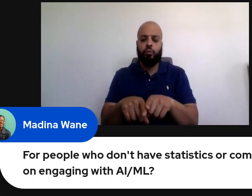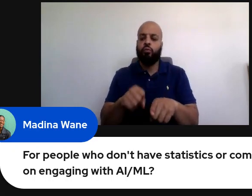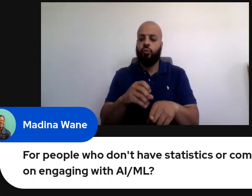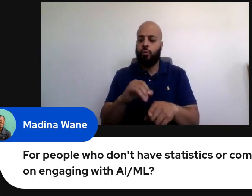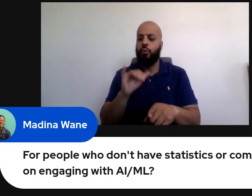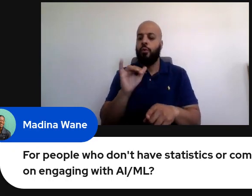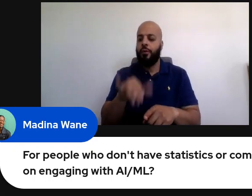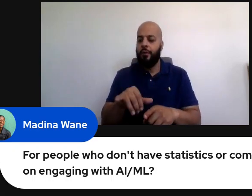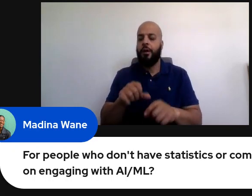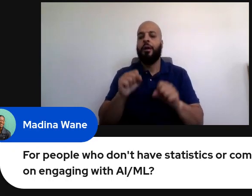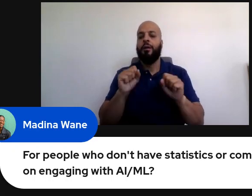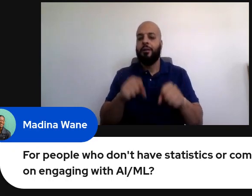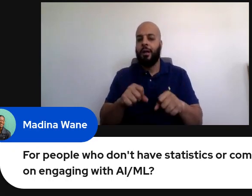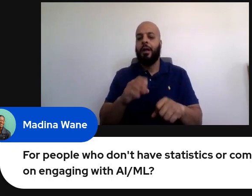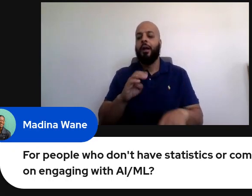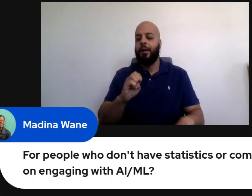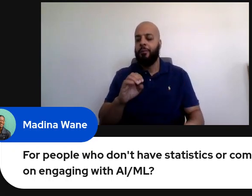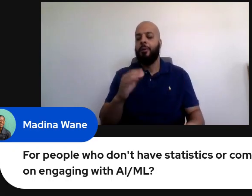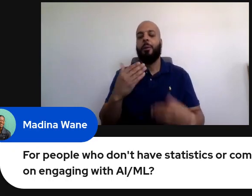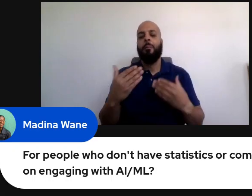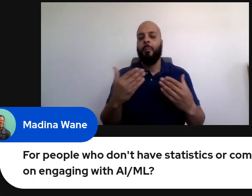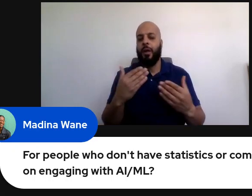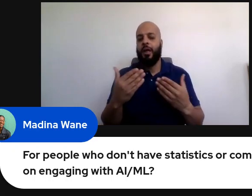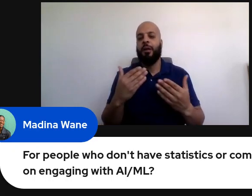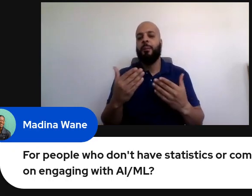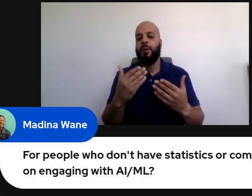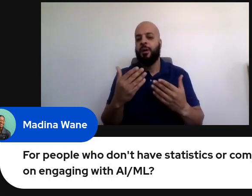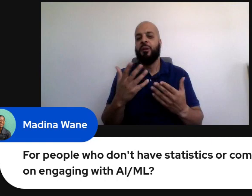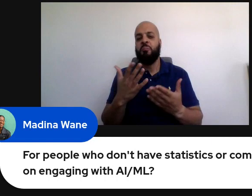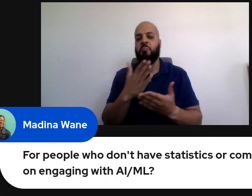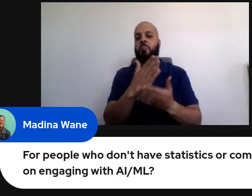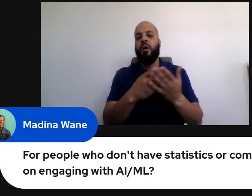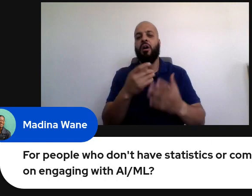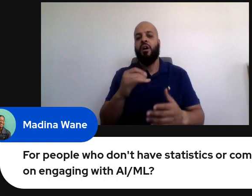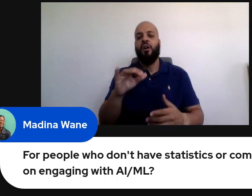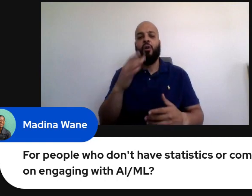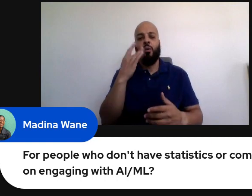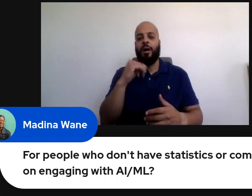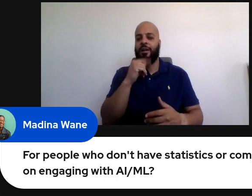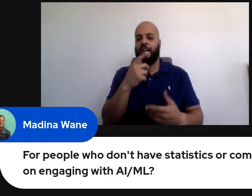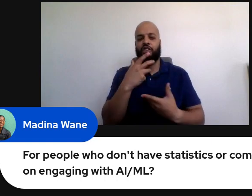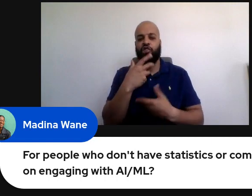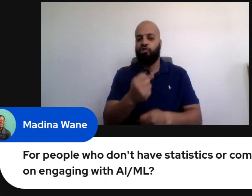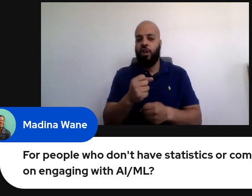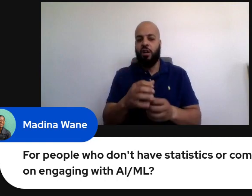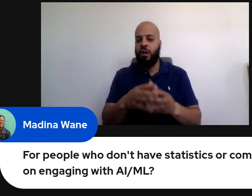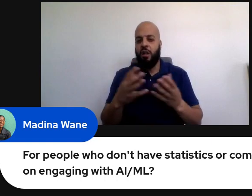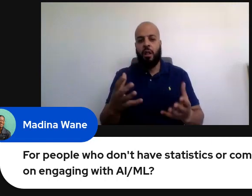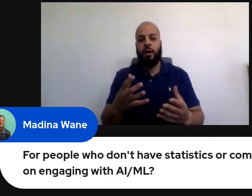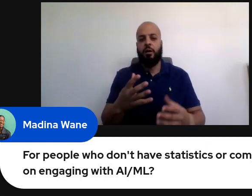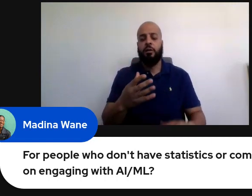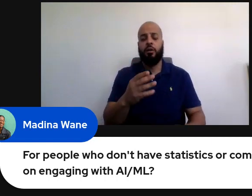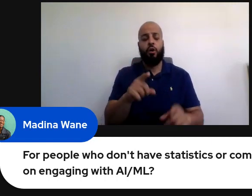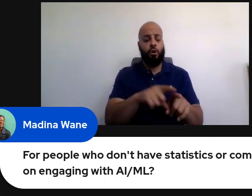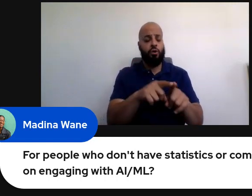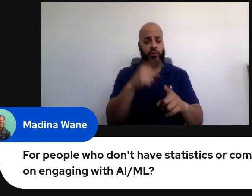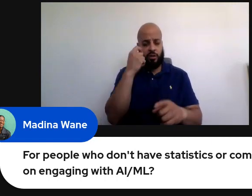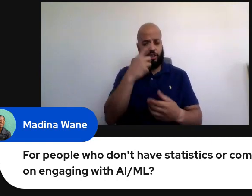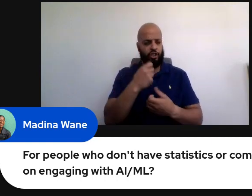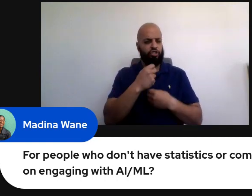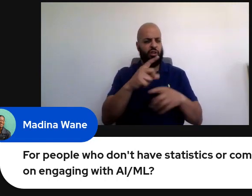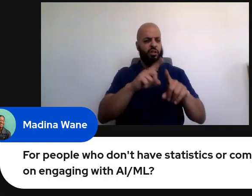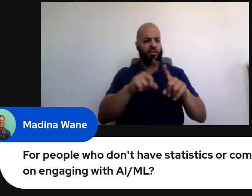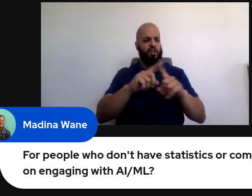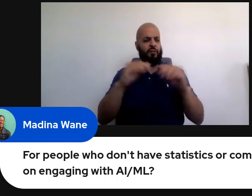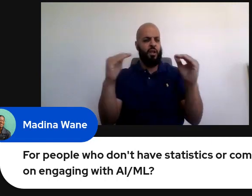be, it may be part of why there is that lack of trust as well. And there's trust on different levels. There's